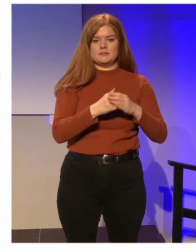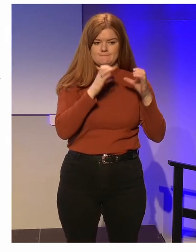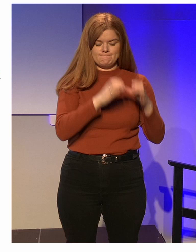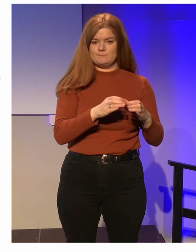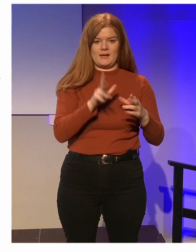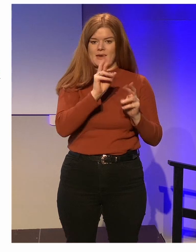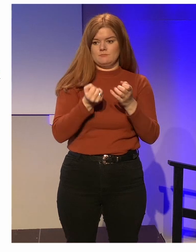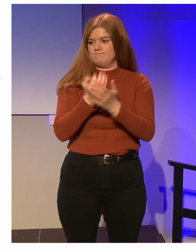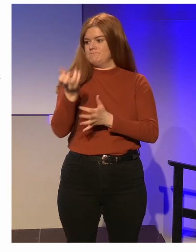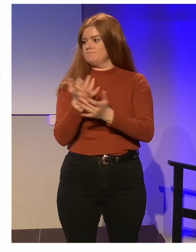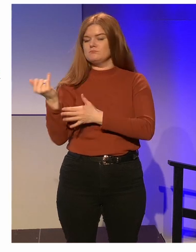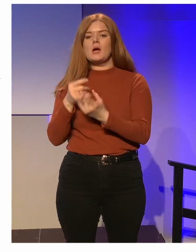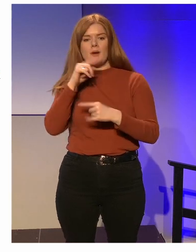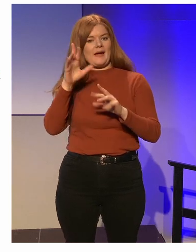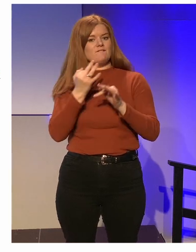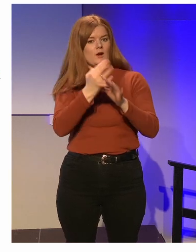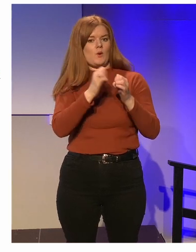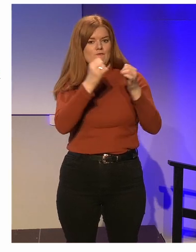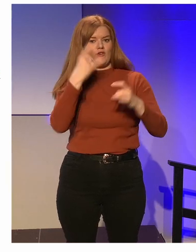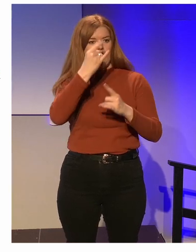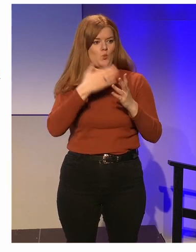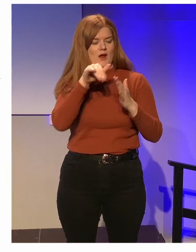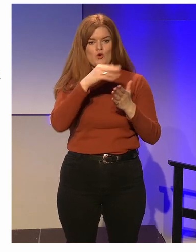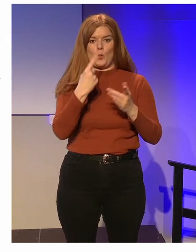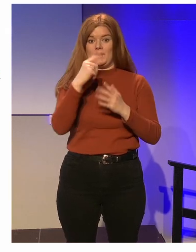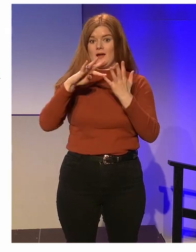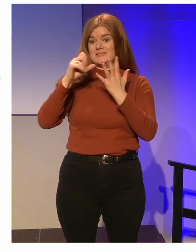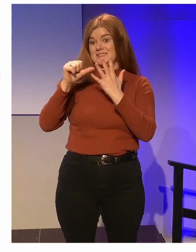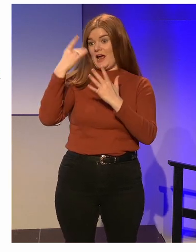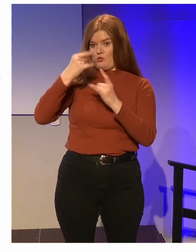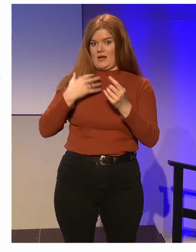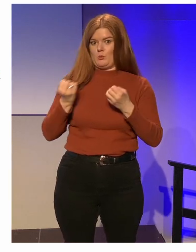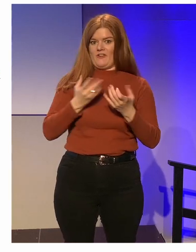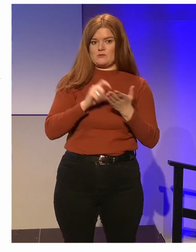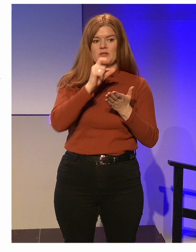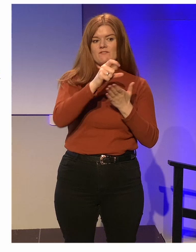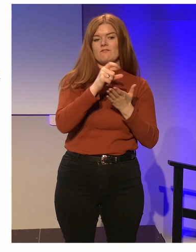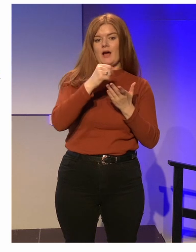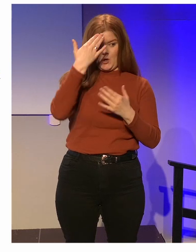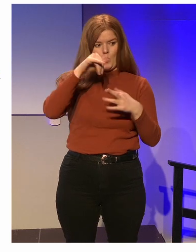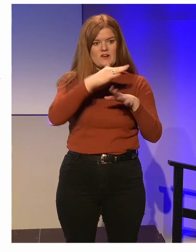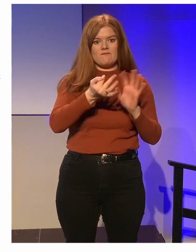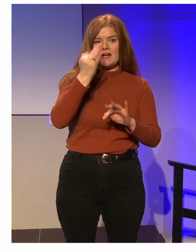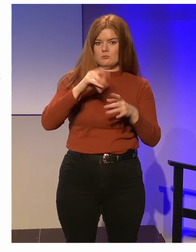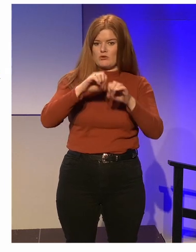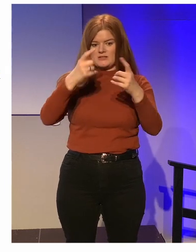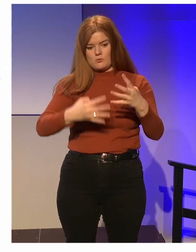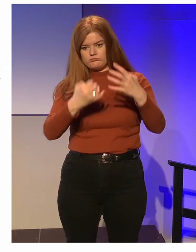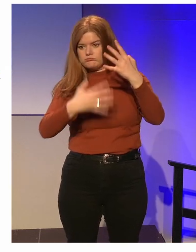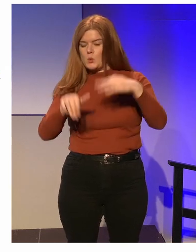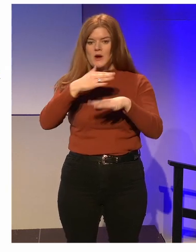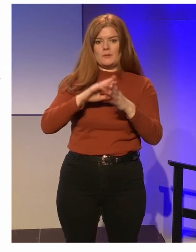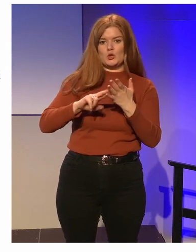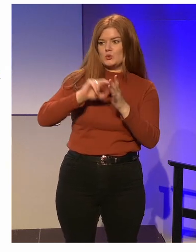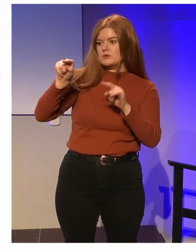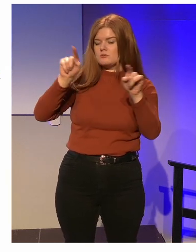doesn't go anywhere else, but I can follow every hour of the 196 hours that I have. I know where they are, I know where they're broken down, I know where I'm using